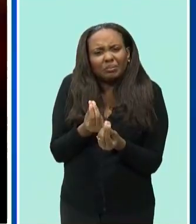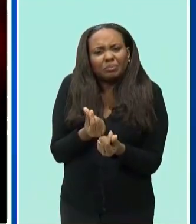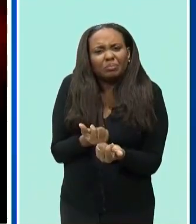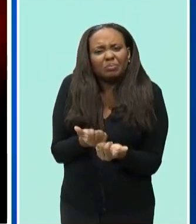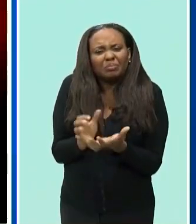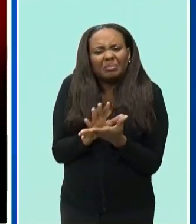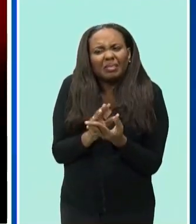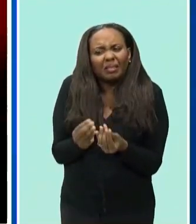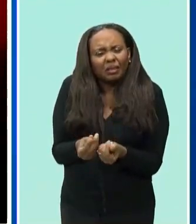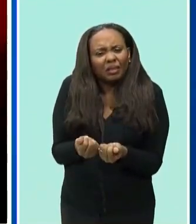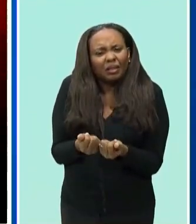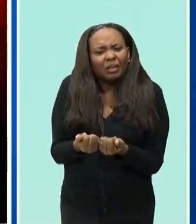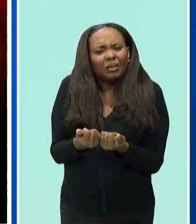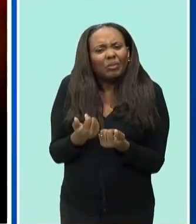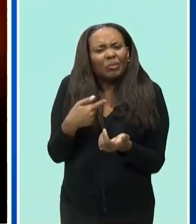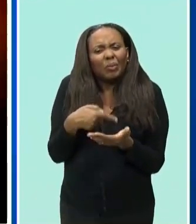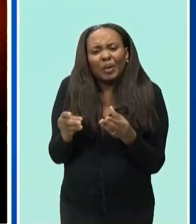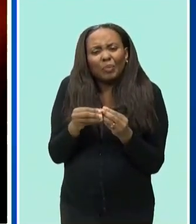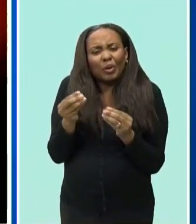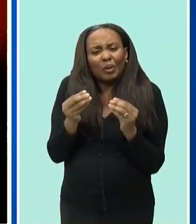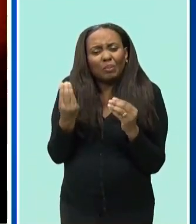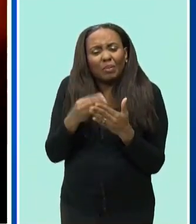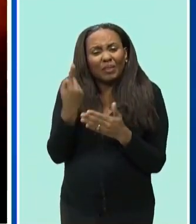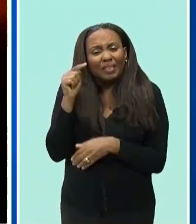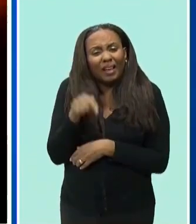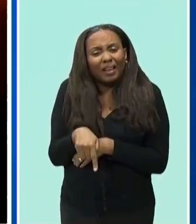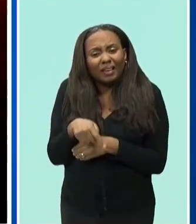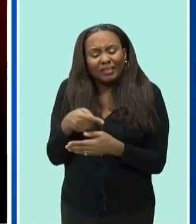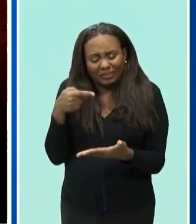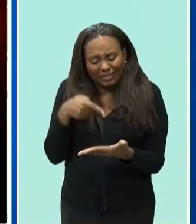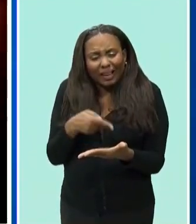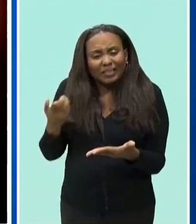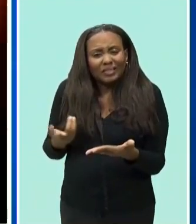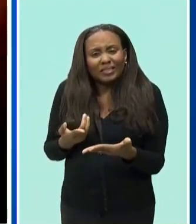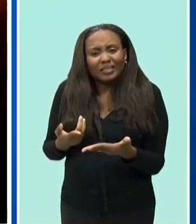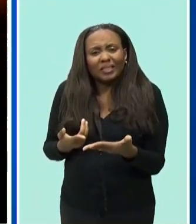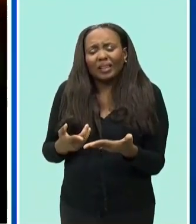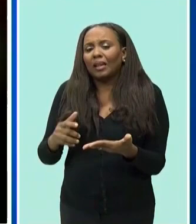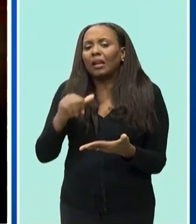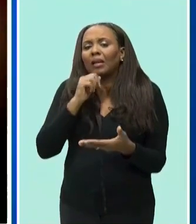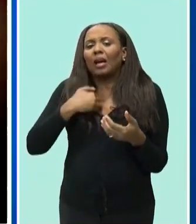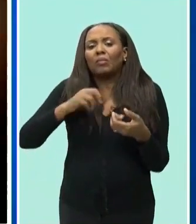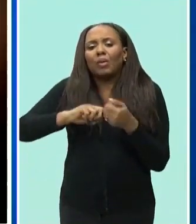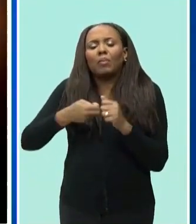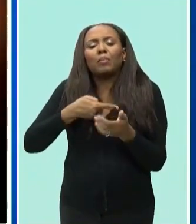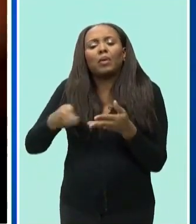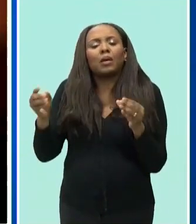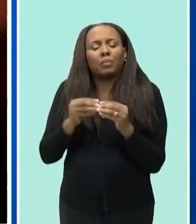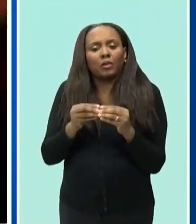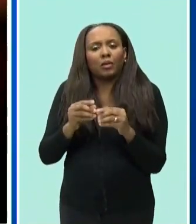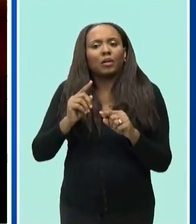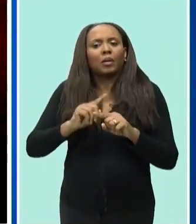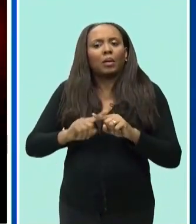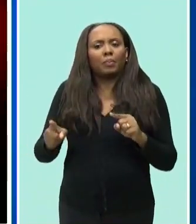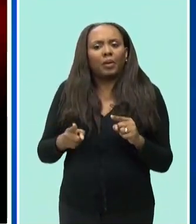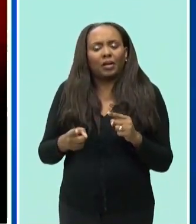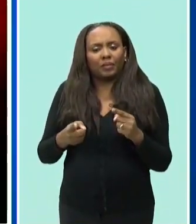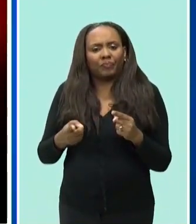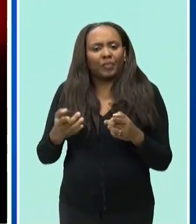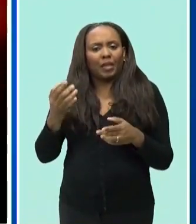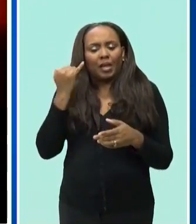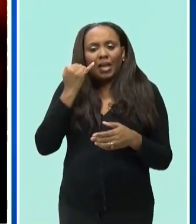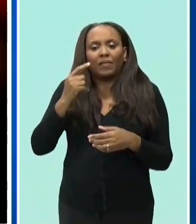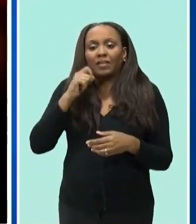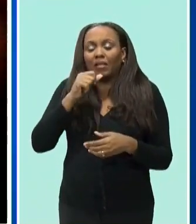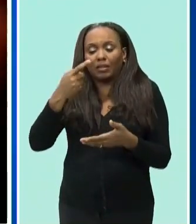this is what we're paying more money for. I don't have a problem paying more money, but this is the problem, because if I didn't check that, the customer would have get them